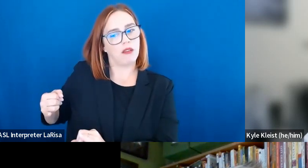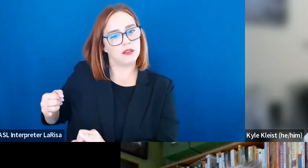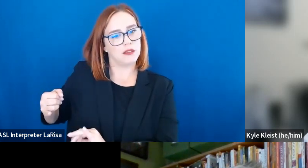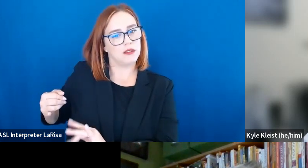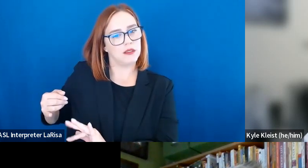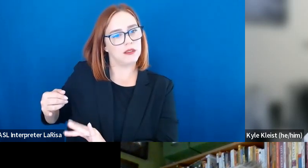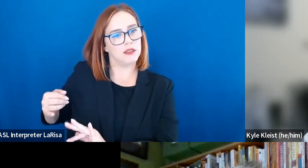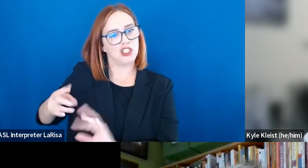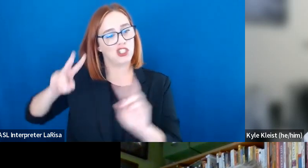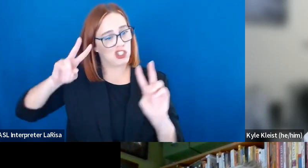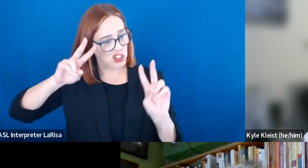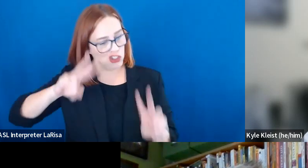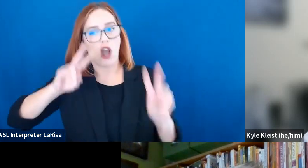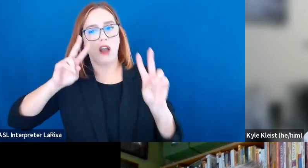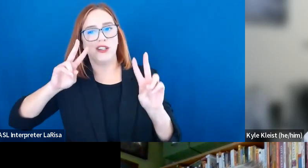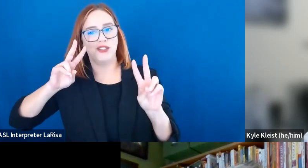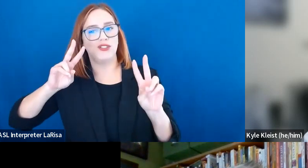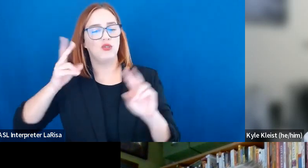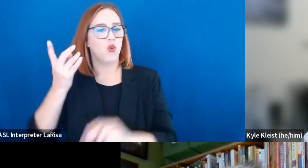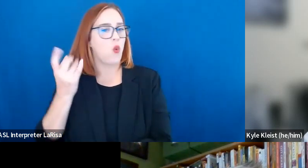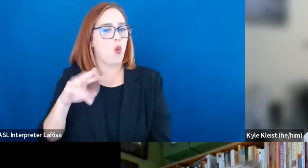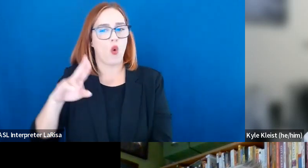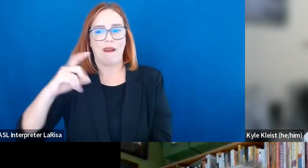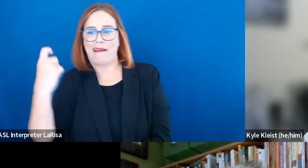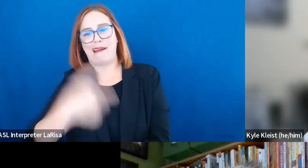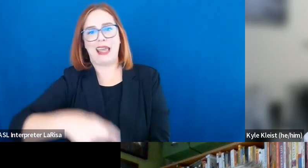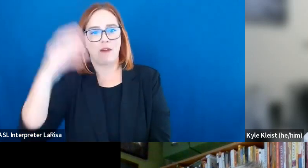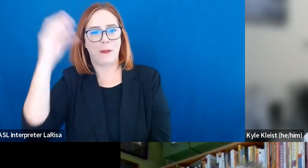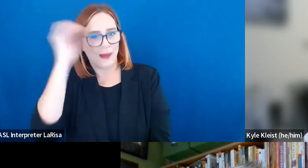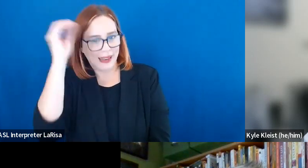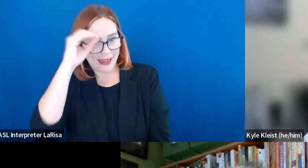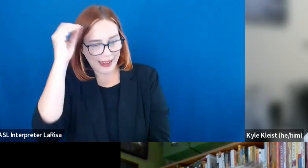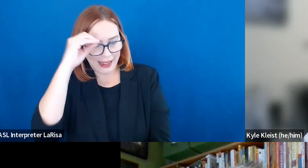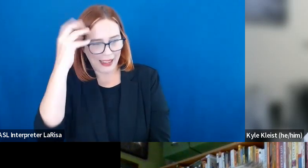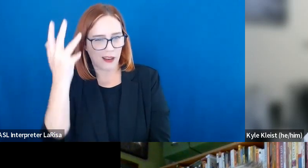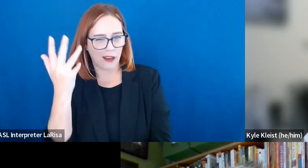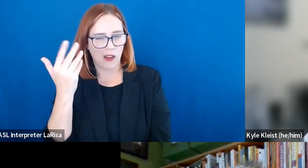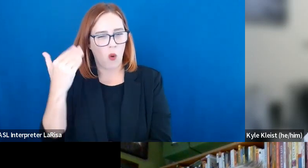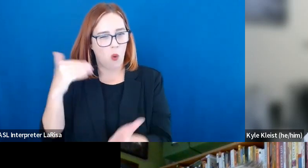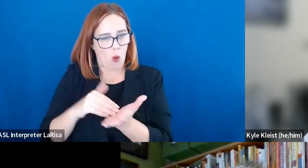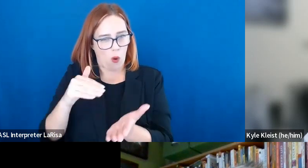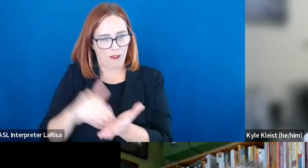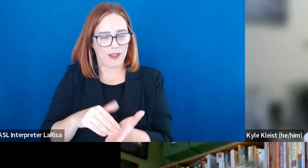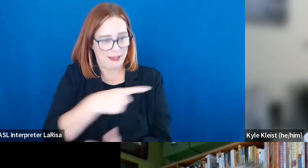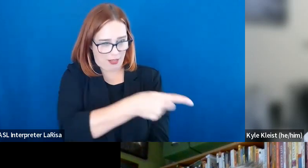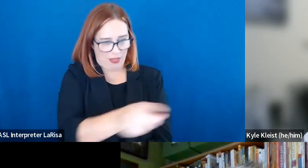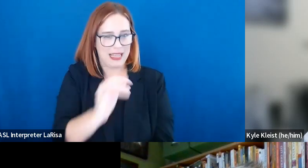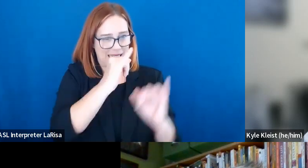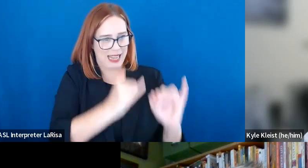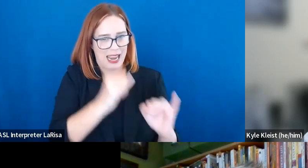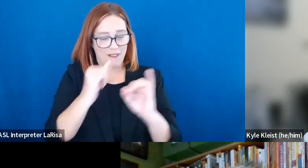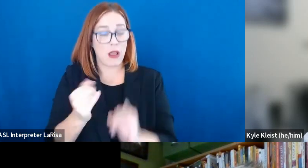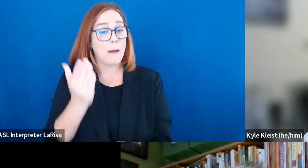casting judgment on you or, just giving their opinions, because a lot of times these individuals, they may want